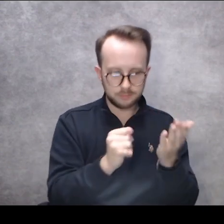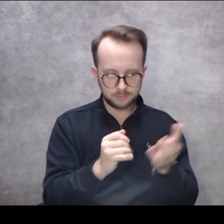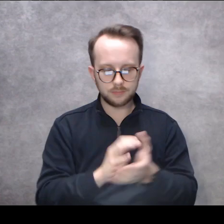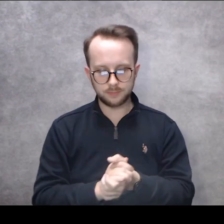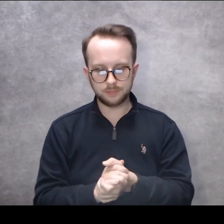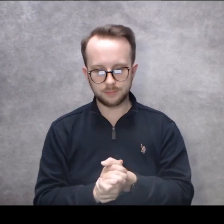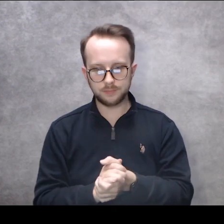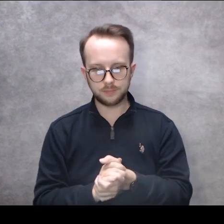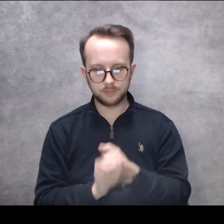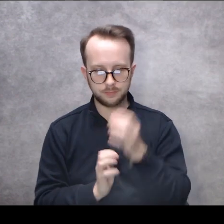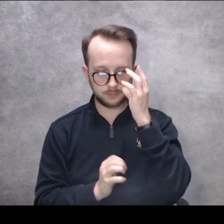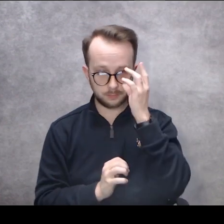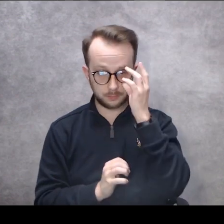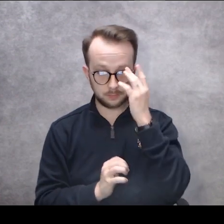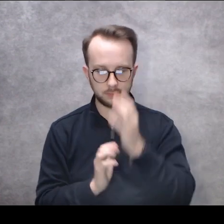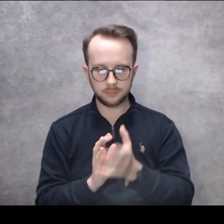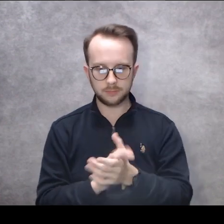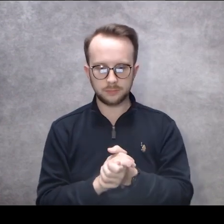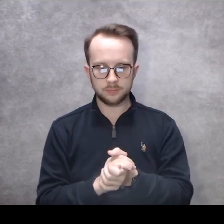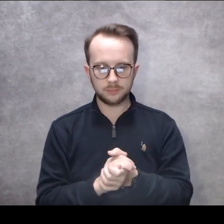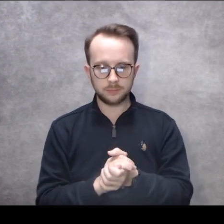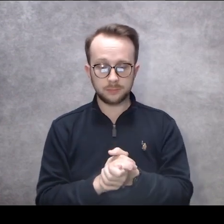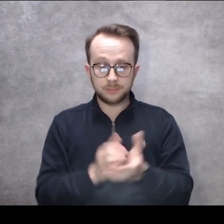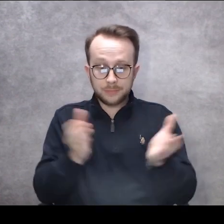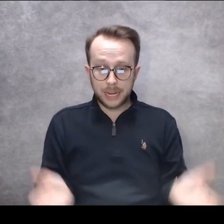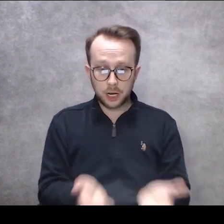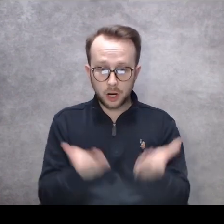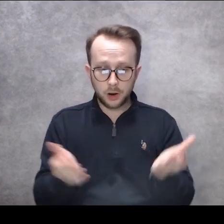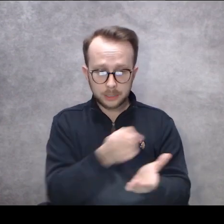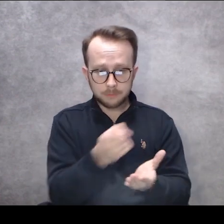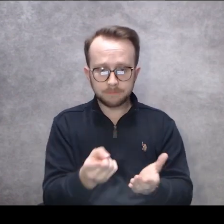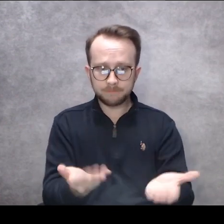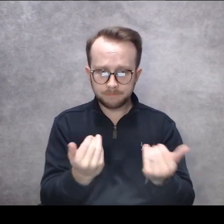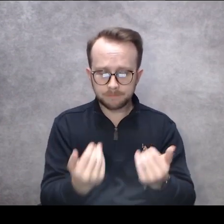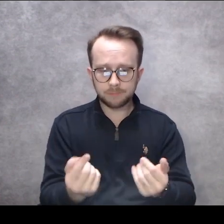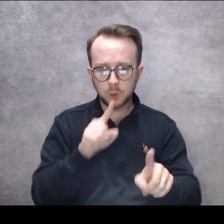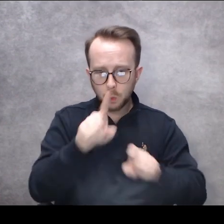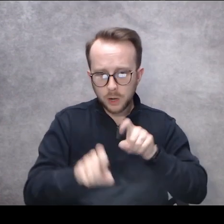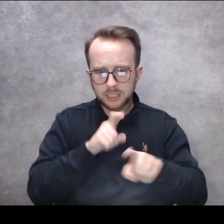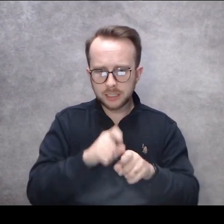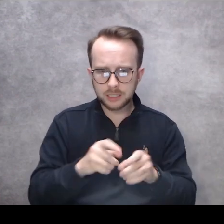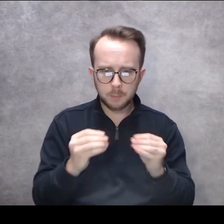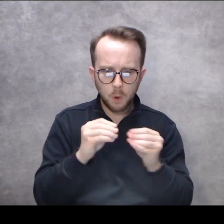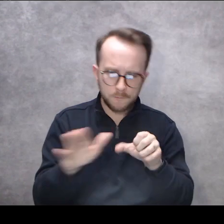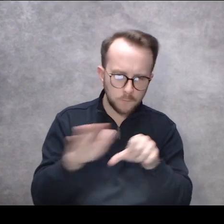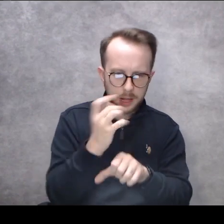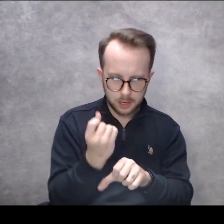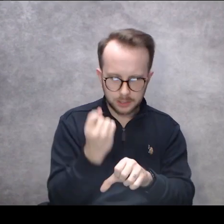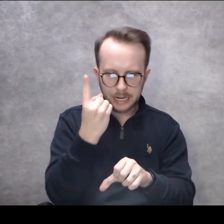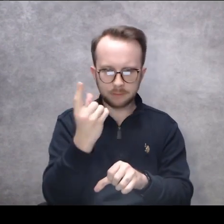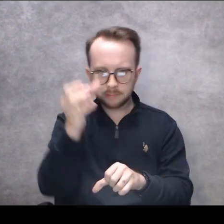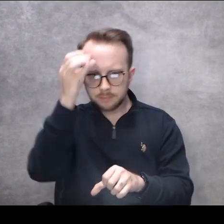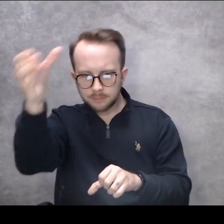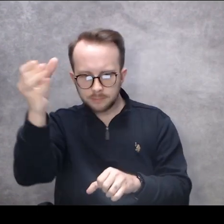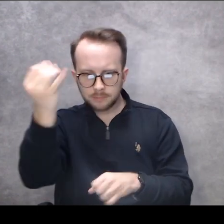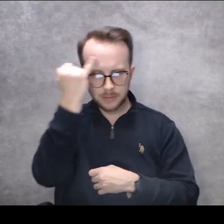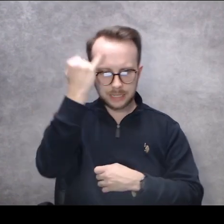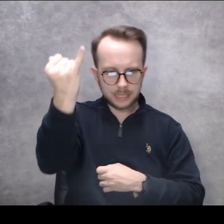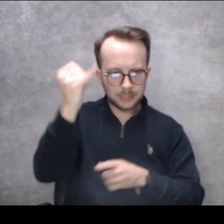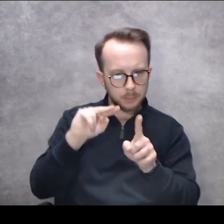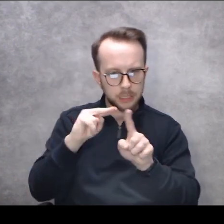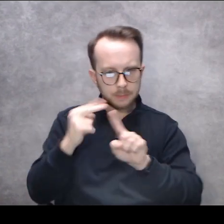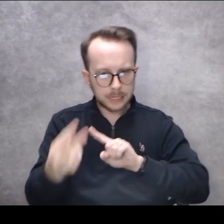ways. And encourage questions to more fully understand concepts, ideas, and perspectives.